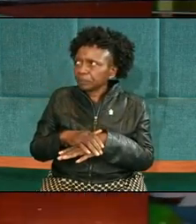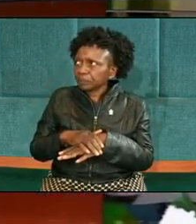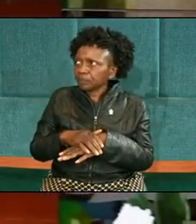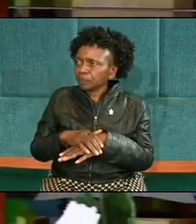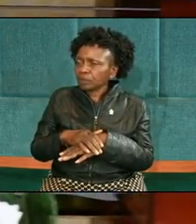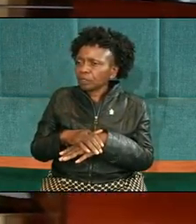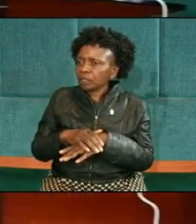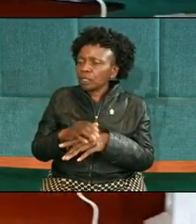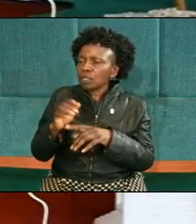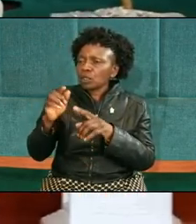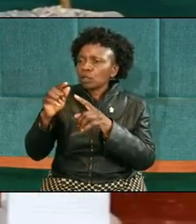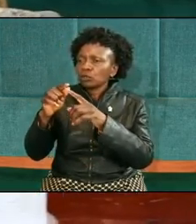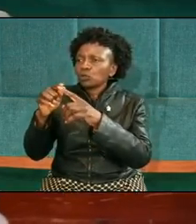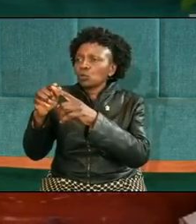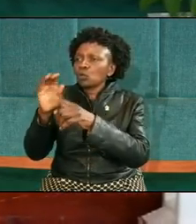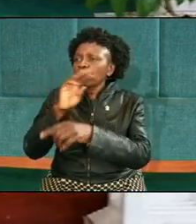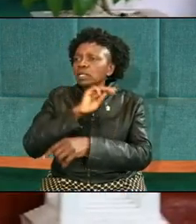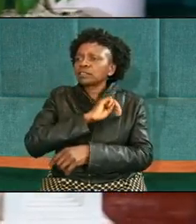You're too merciful.